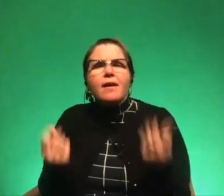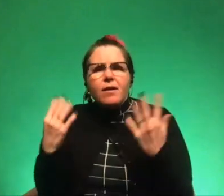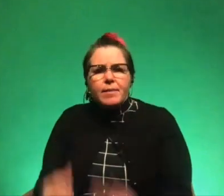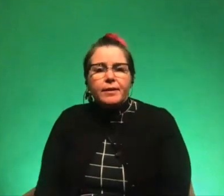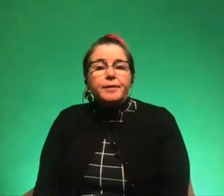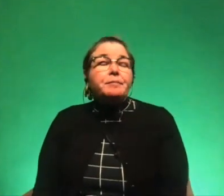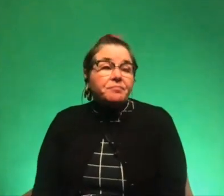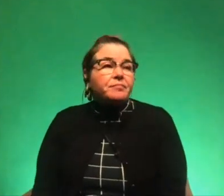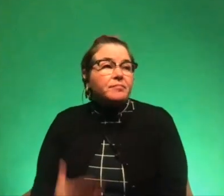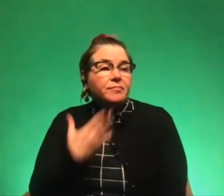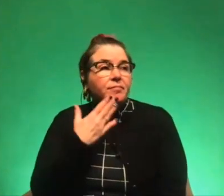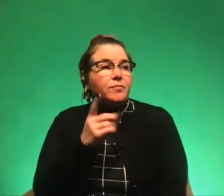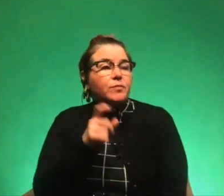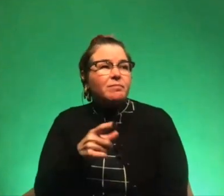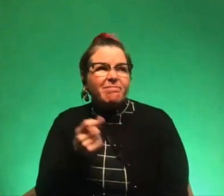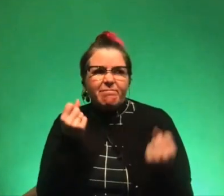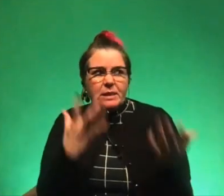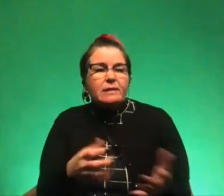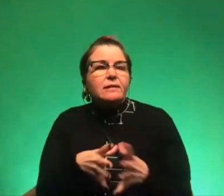question. Yeah, I take quite a lot of books.